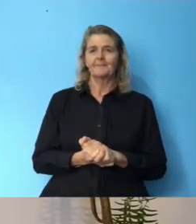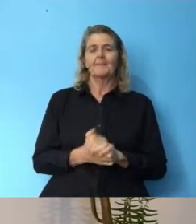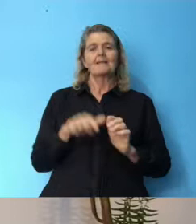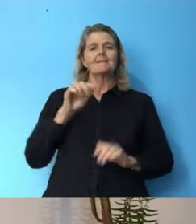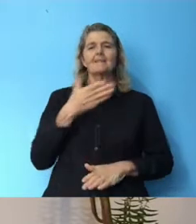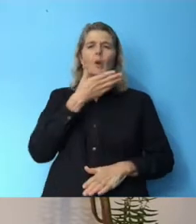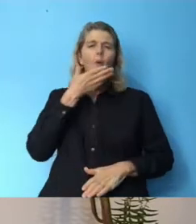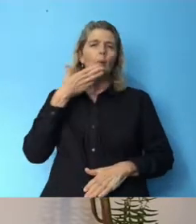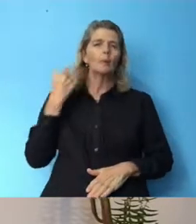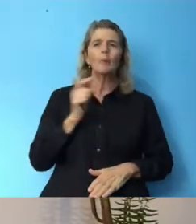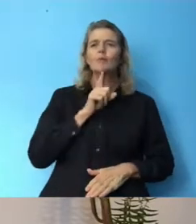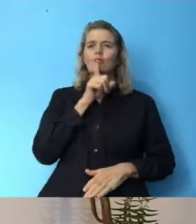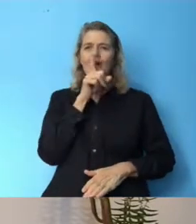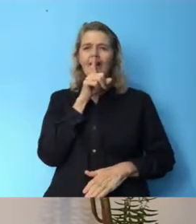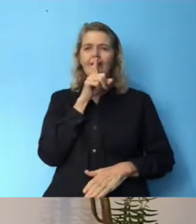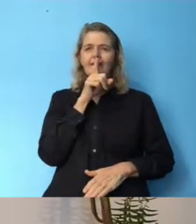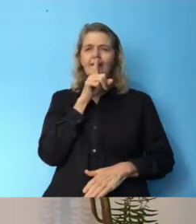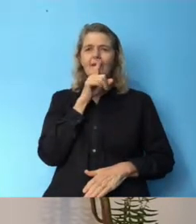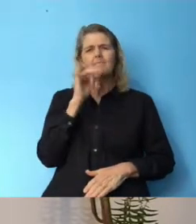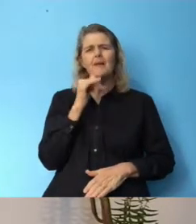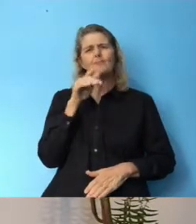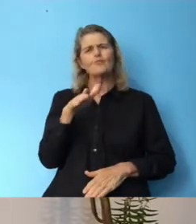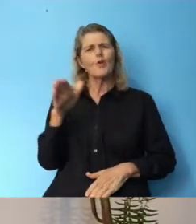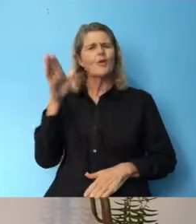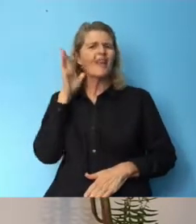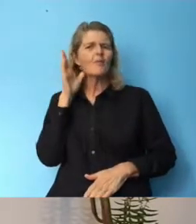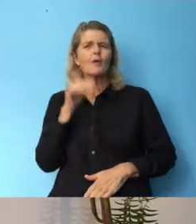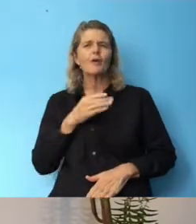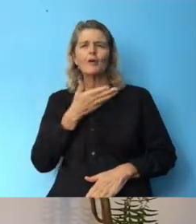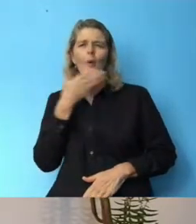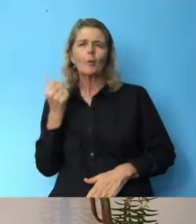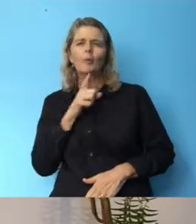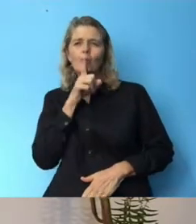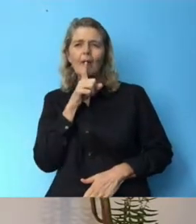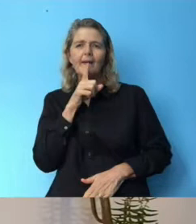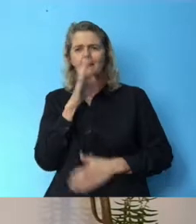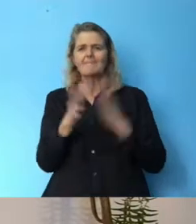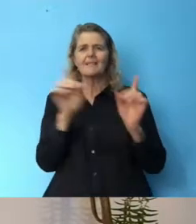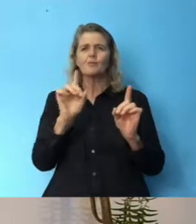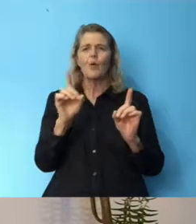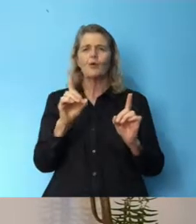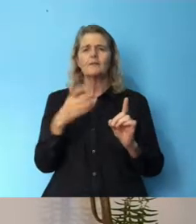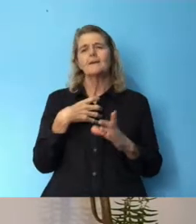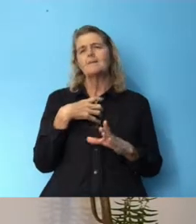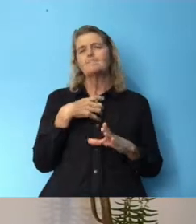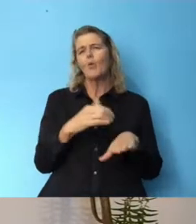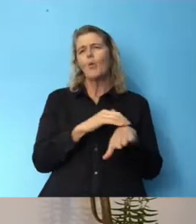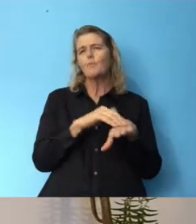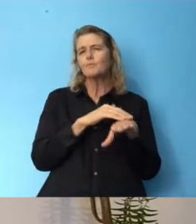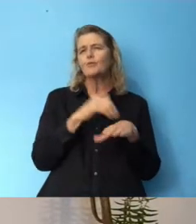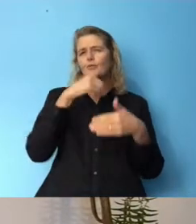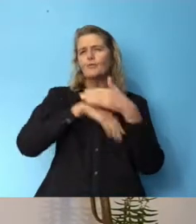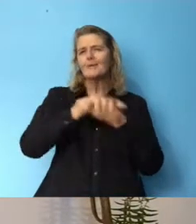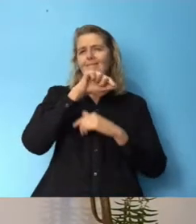So this is a cool red. You might hear, or when you go into the art store, people say that. So it's got more blue in it, which when we mix it